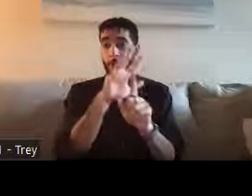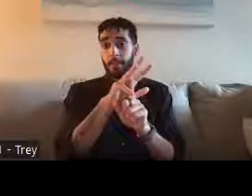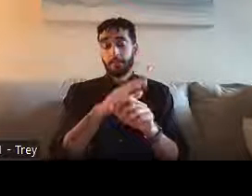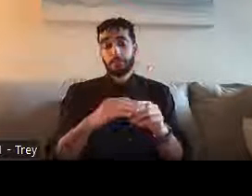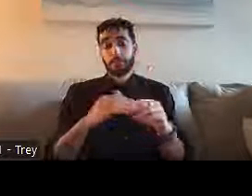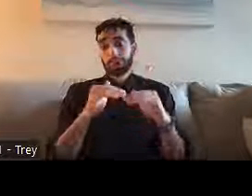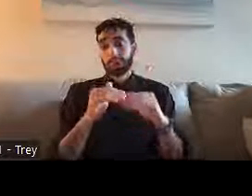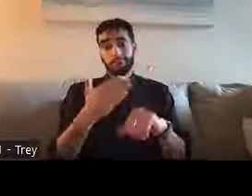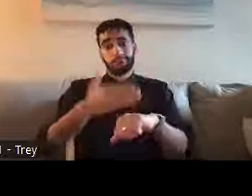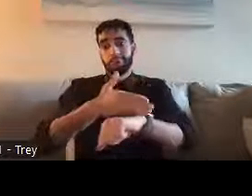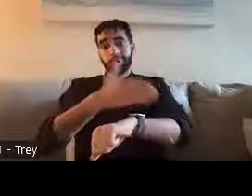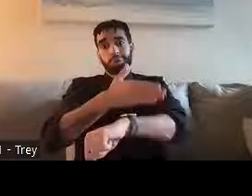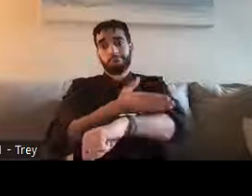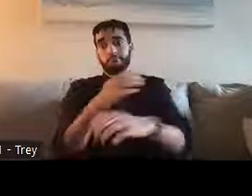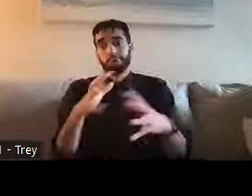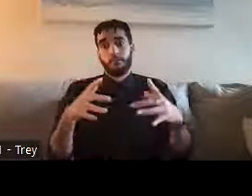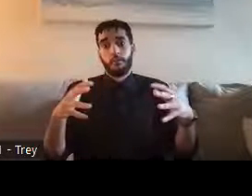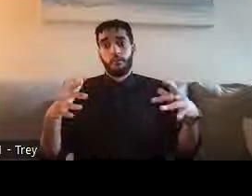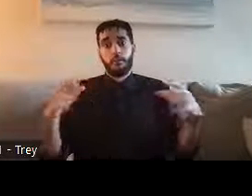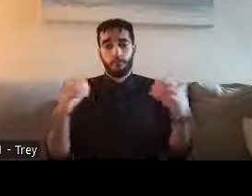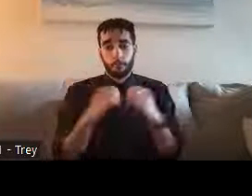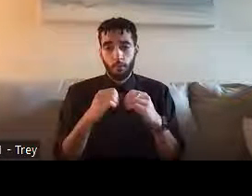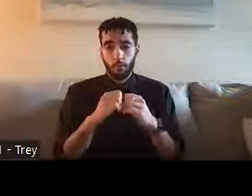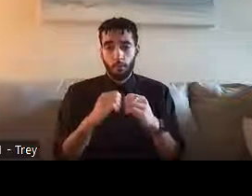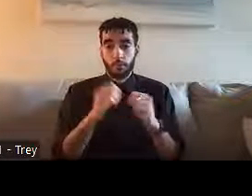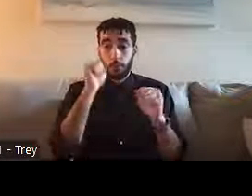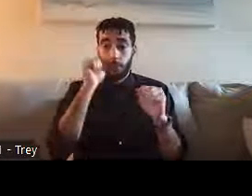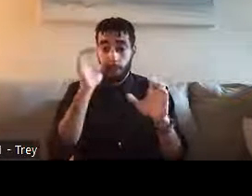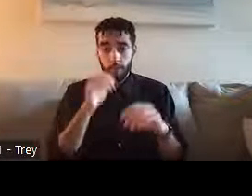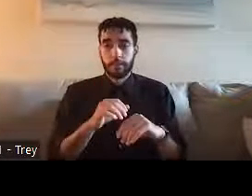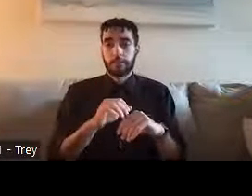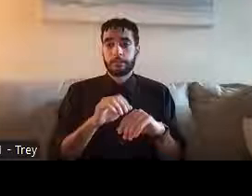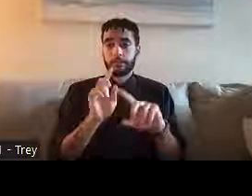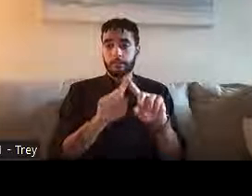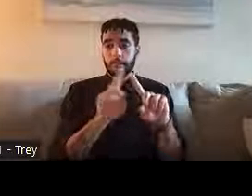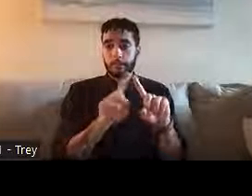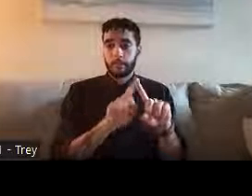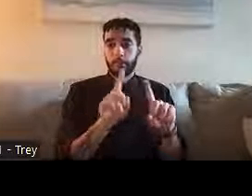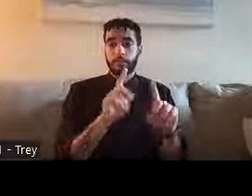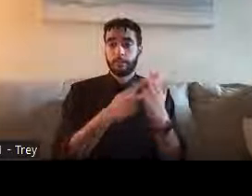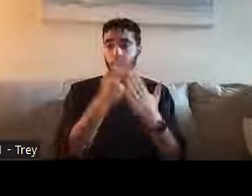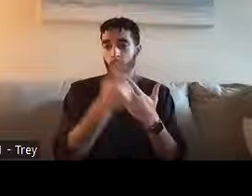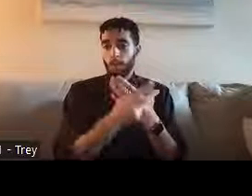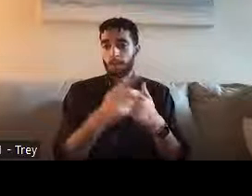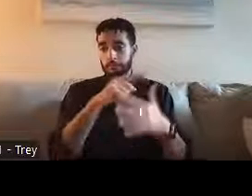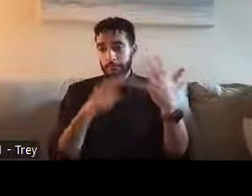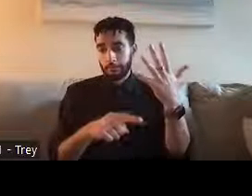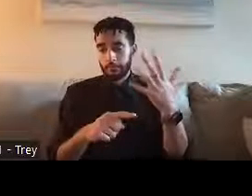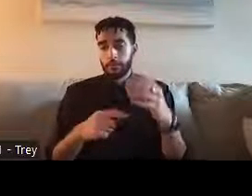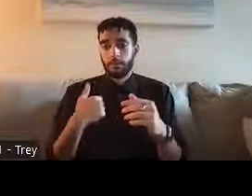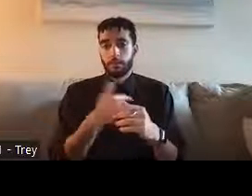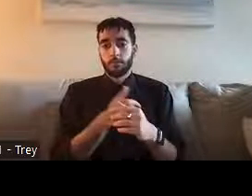the great things like dementia care aware and all that infrastructure that Denise showed, we're going to be, screening and